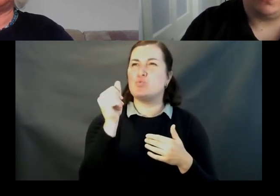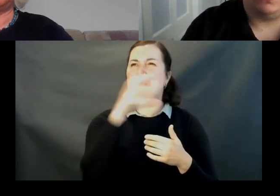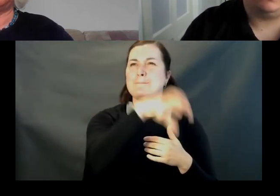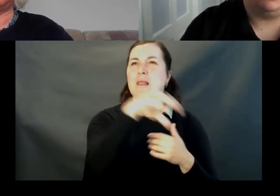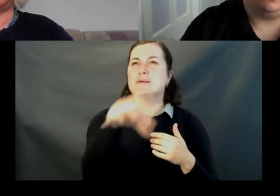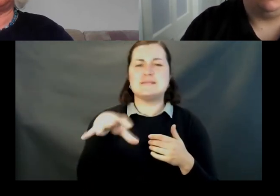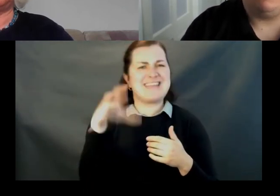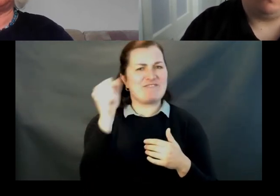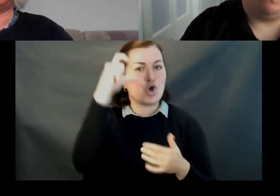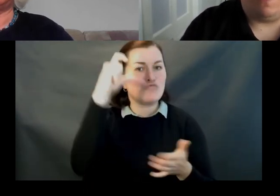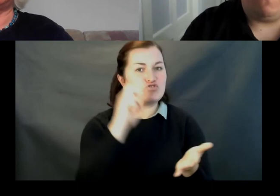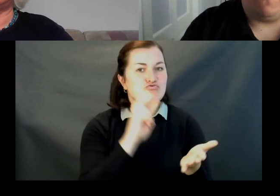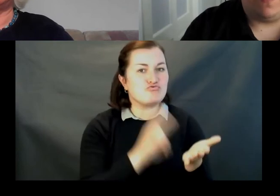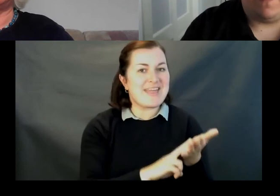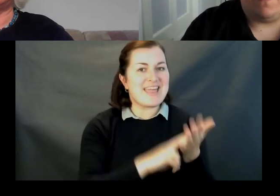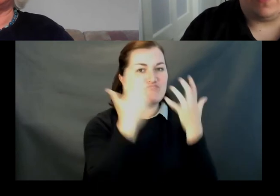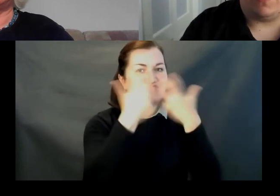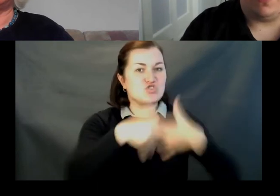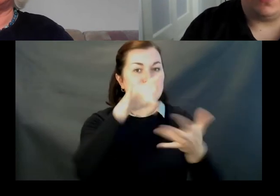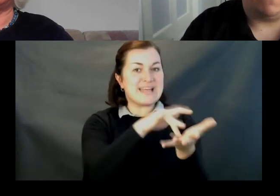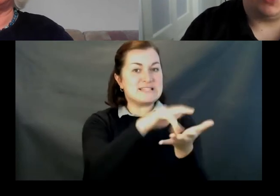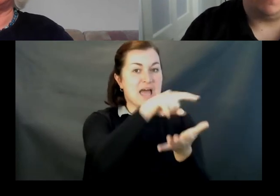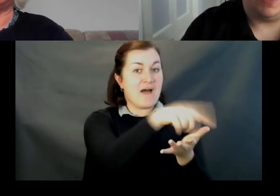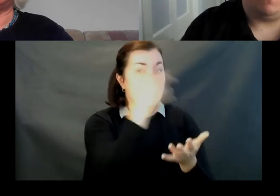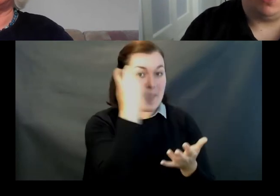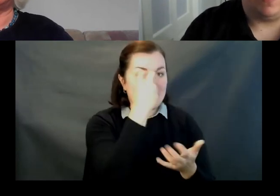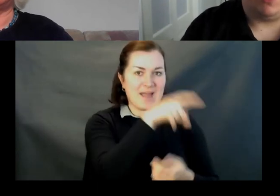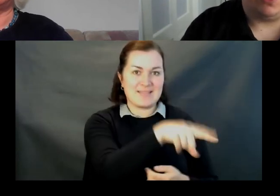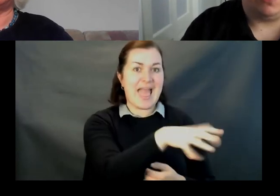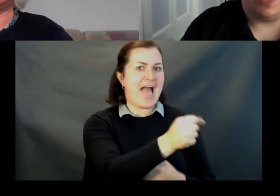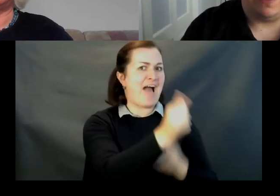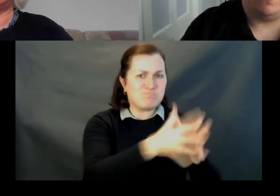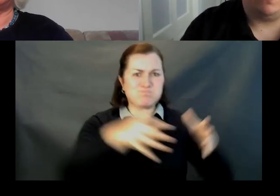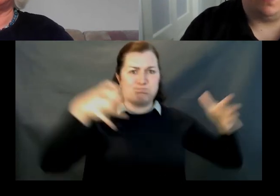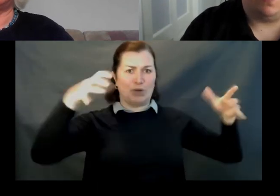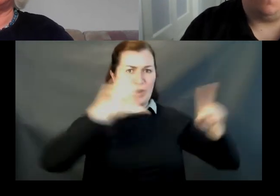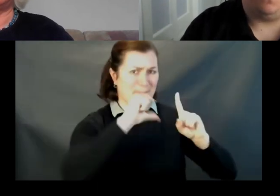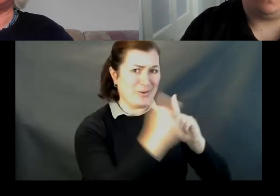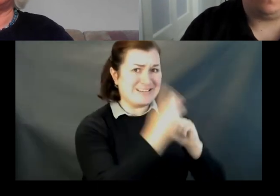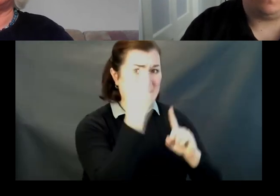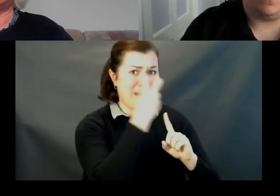based in Ilsdon. They've got a wealth of community of visually impaired and blind people who